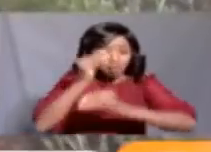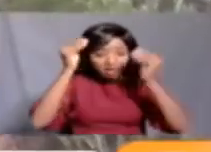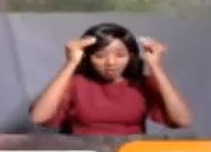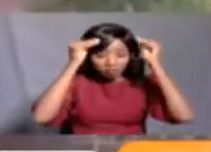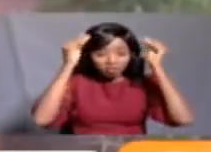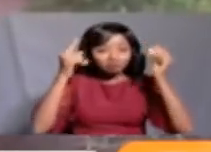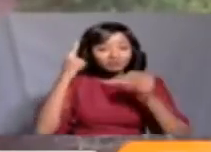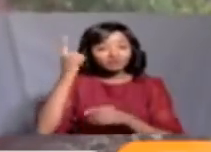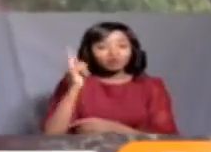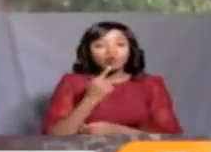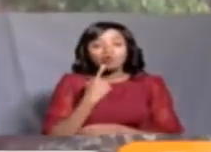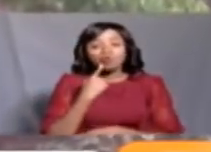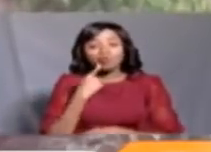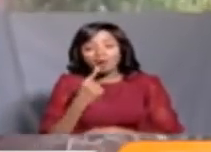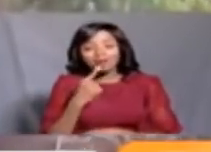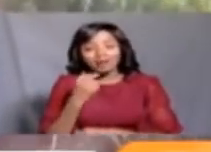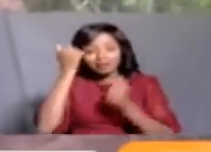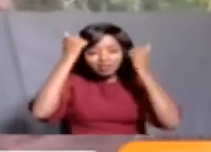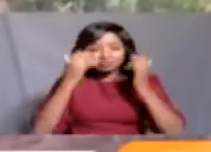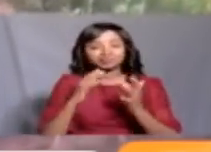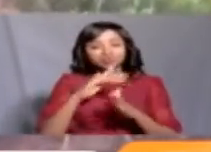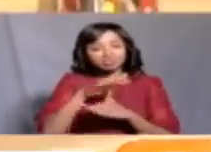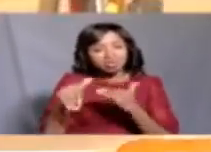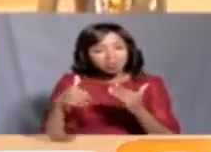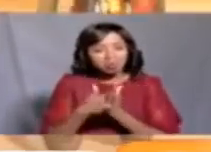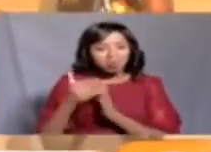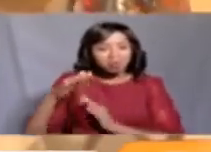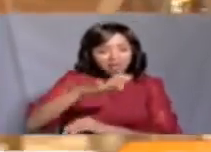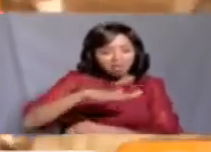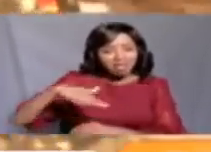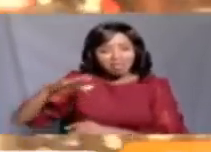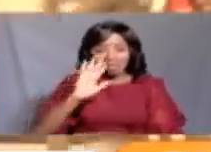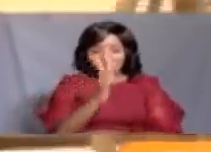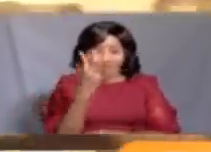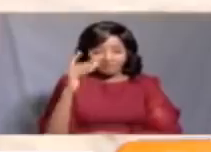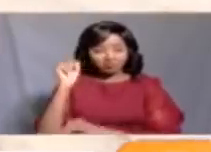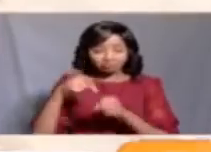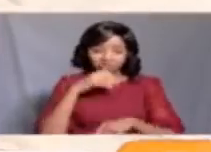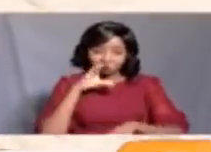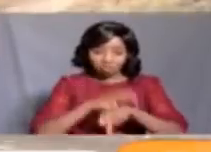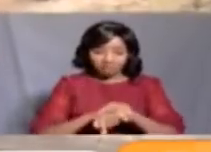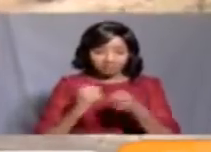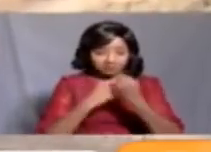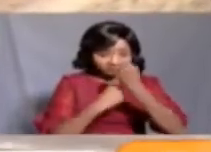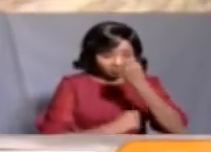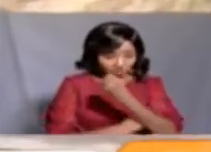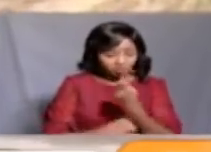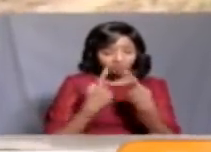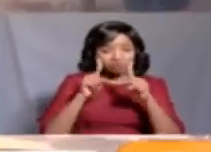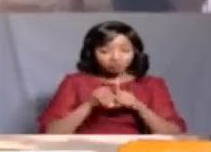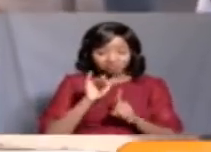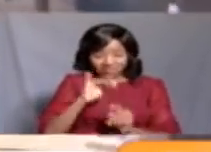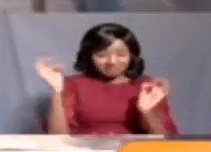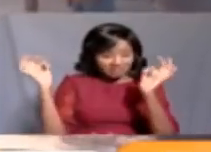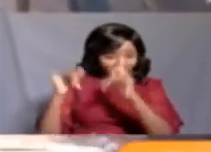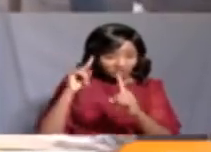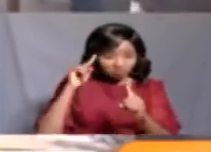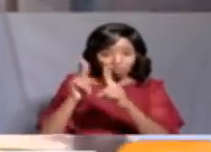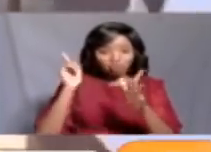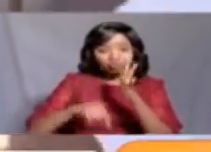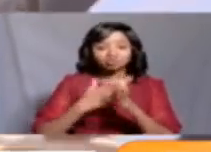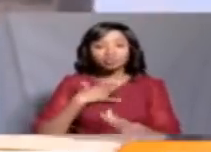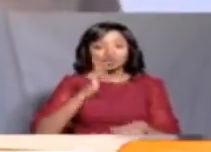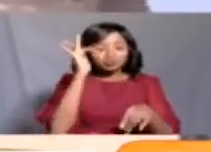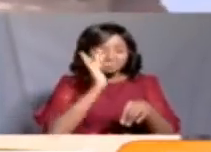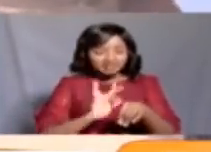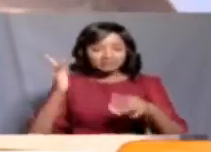over 100 students from around the Arubuko Sokoke Forest. The event also aims on sensitizing residents on the importance